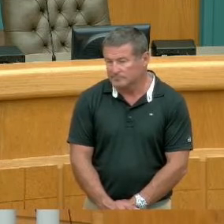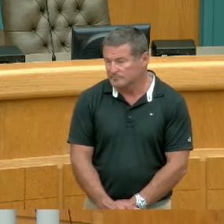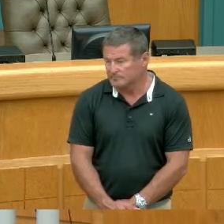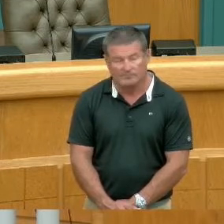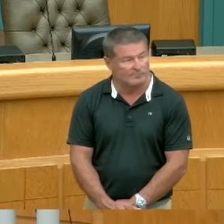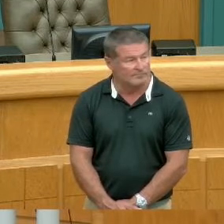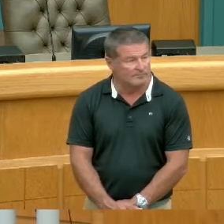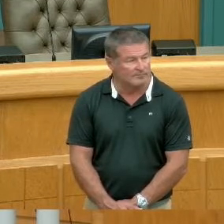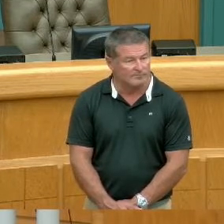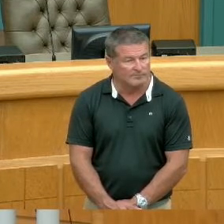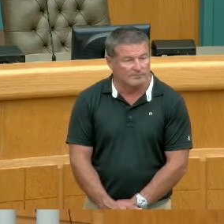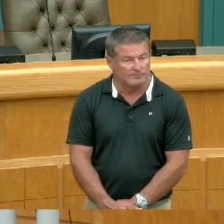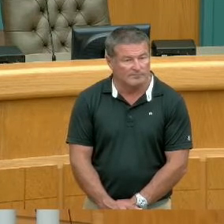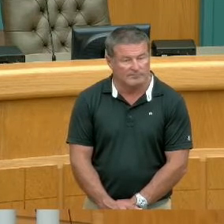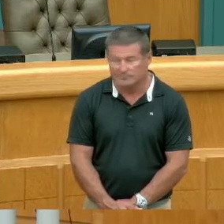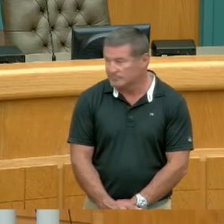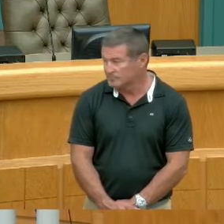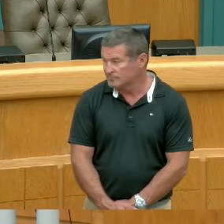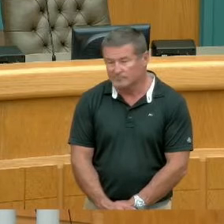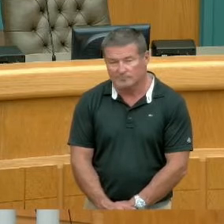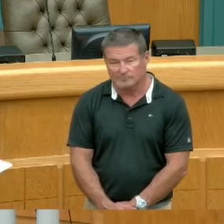segura.